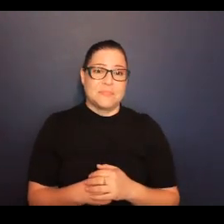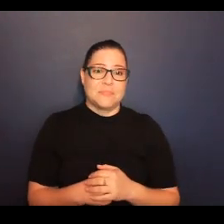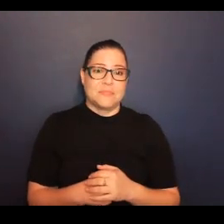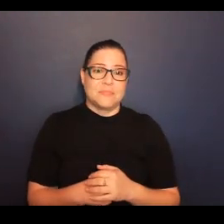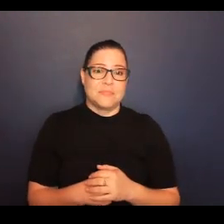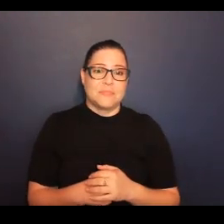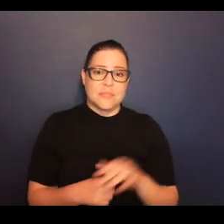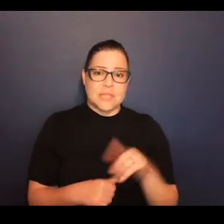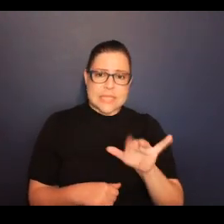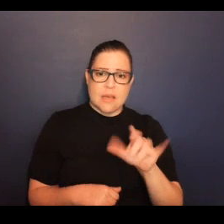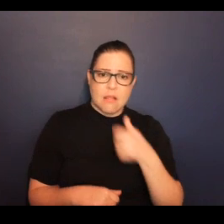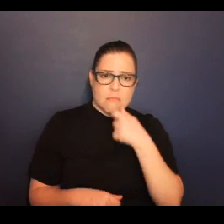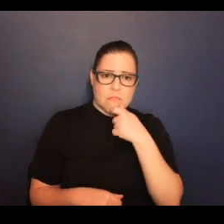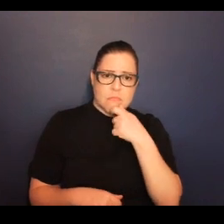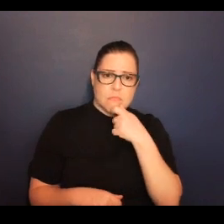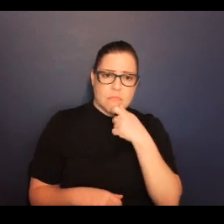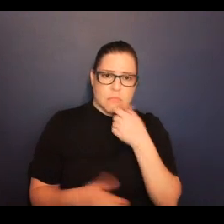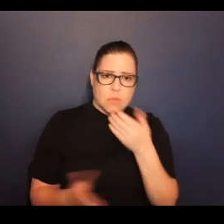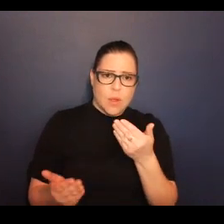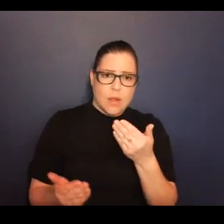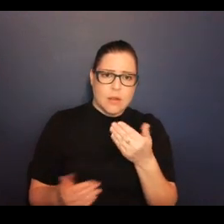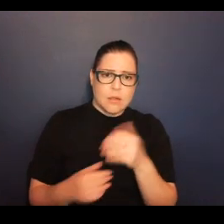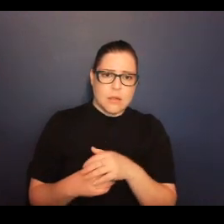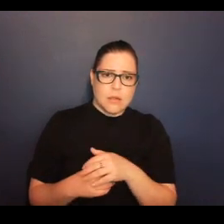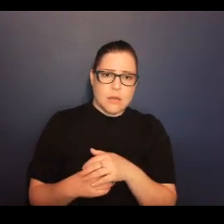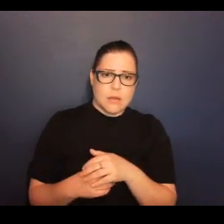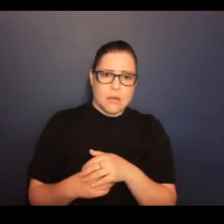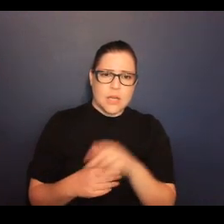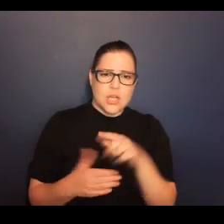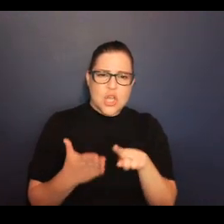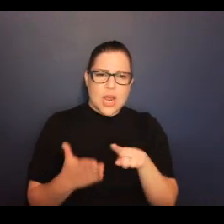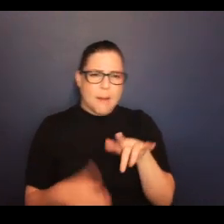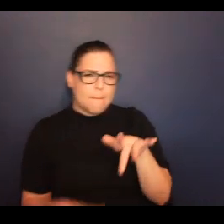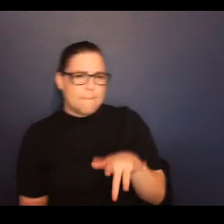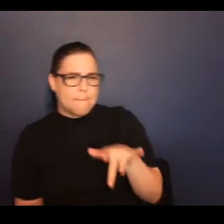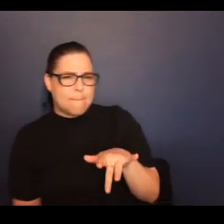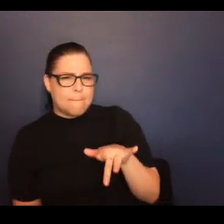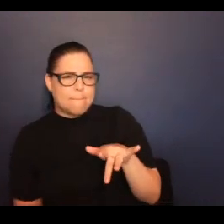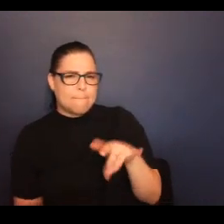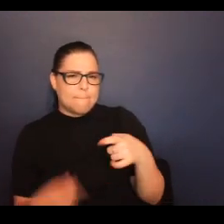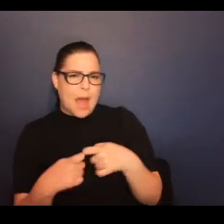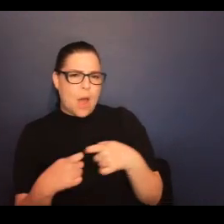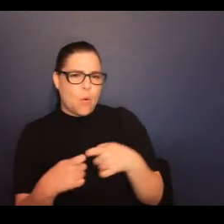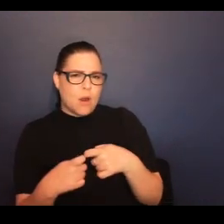Oh, it's on. Go ahead. Maybe check the power. Is it on?